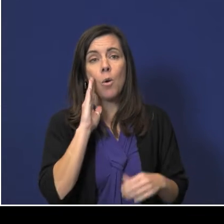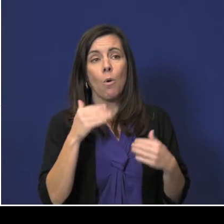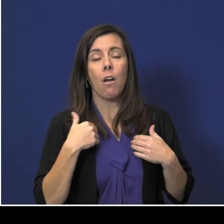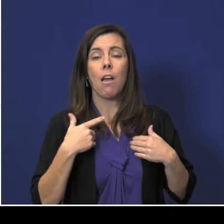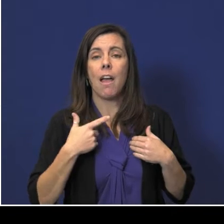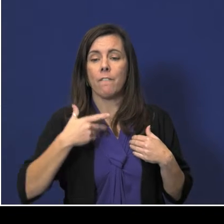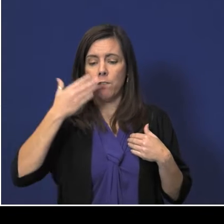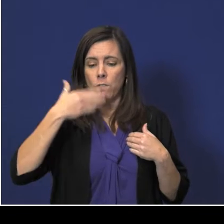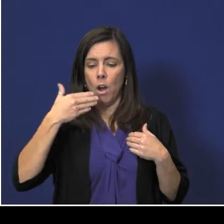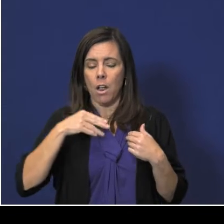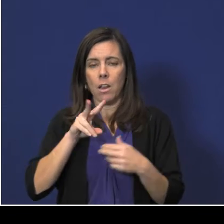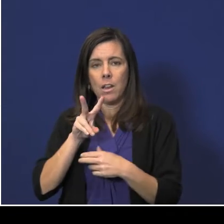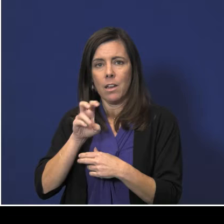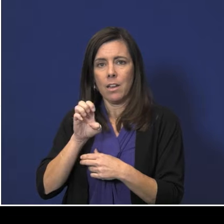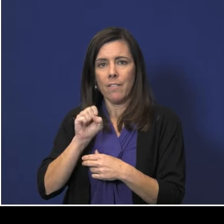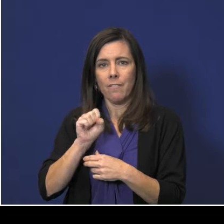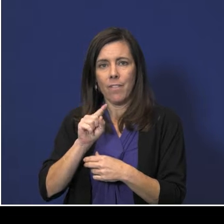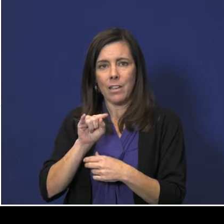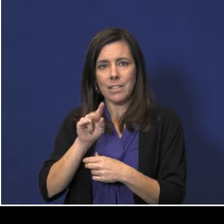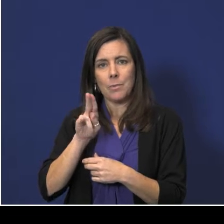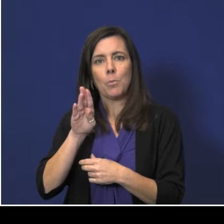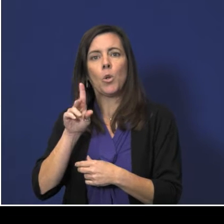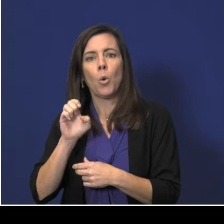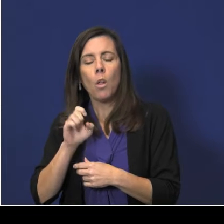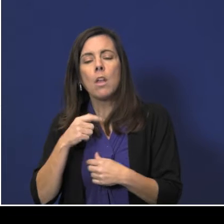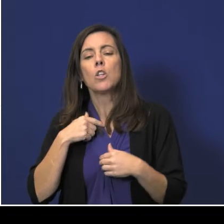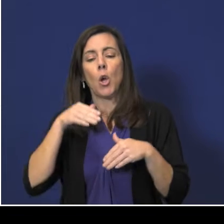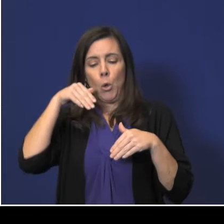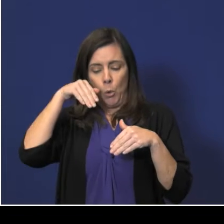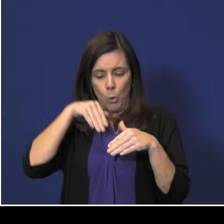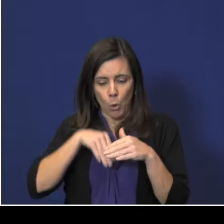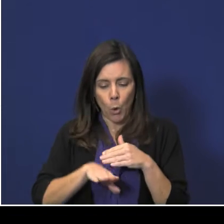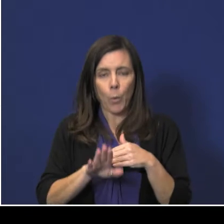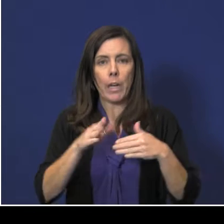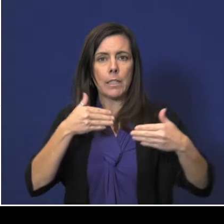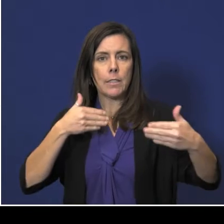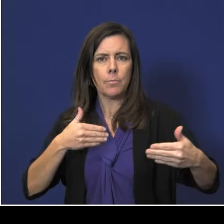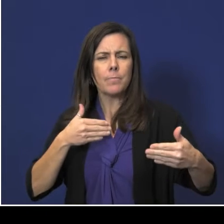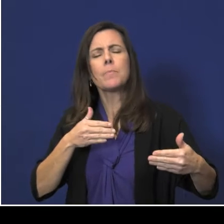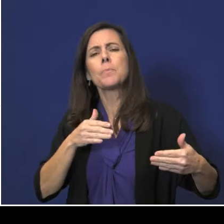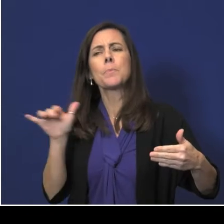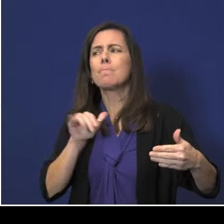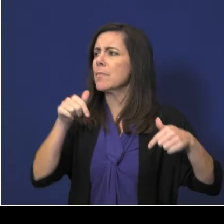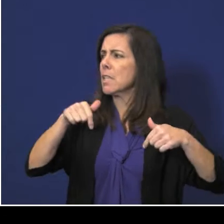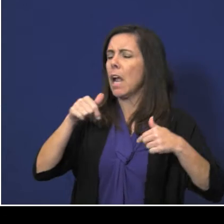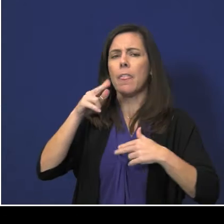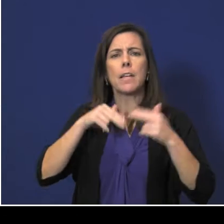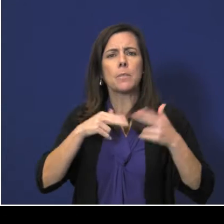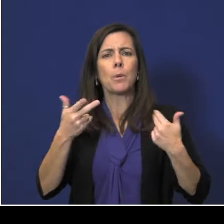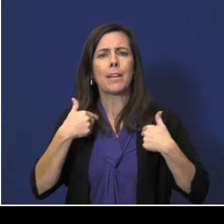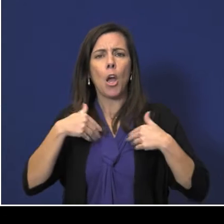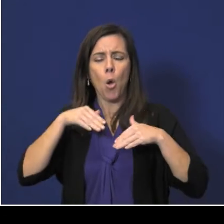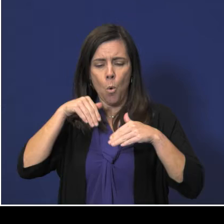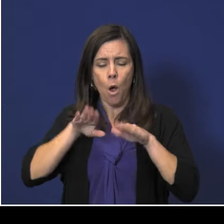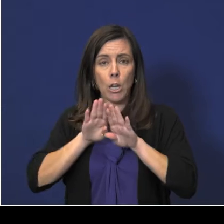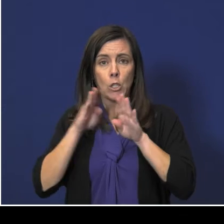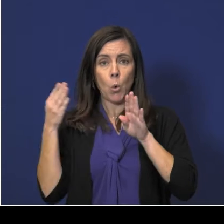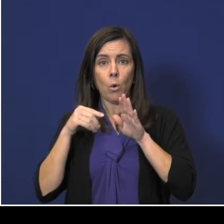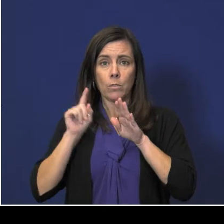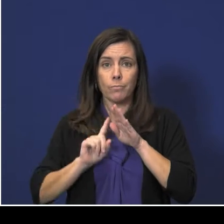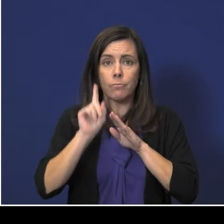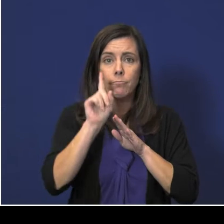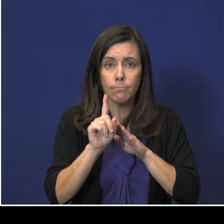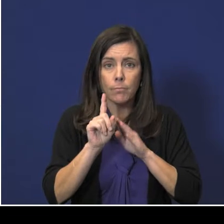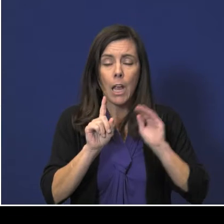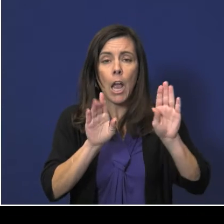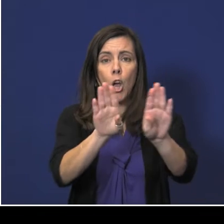which will allow the public and the employees to come in at one central location, similar to how this building functions right now, only larger and allowing